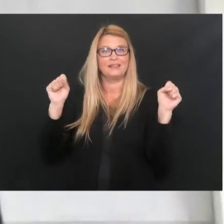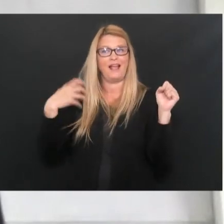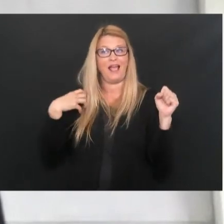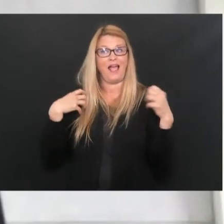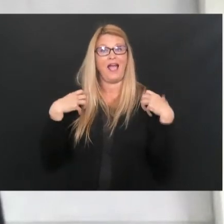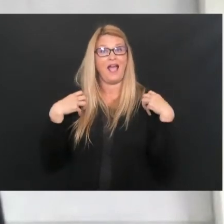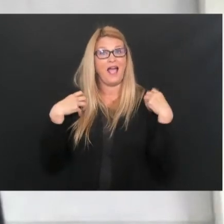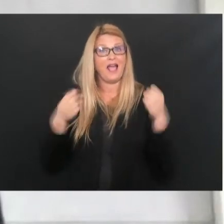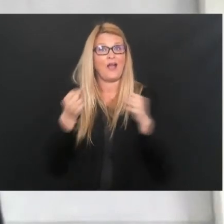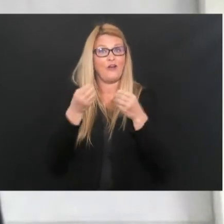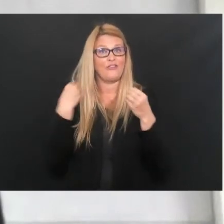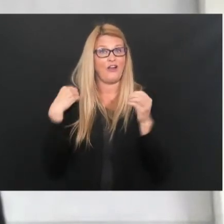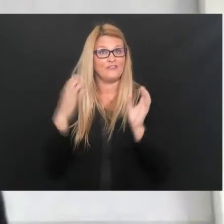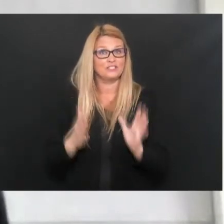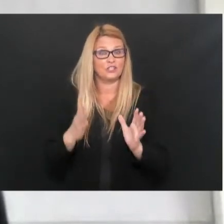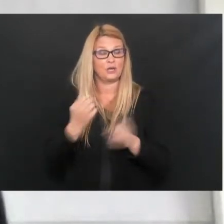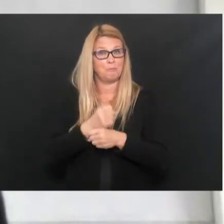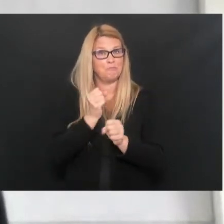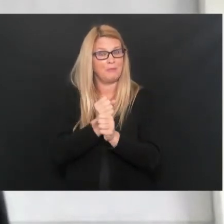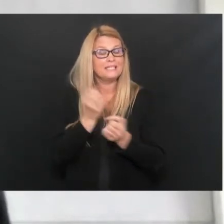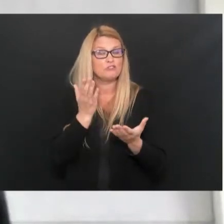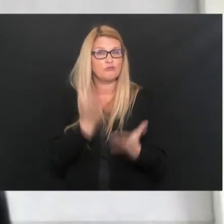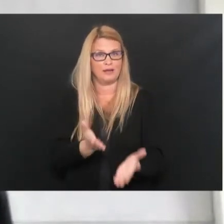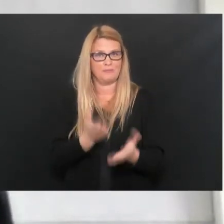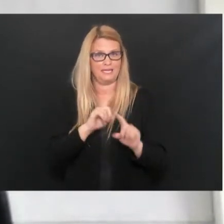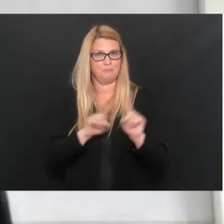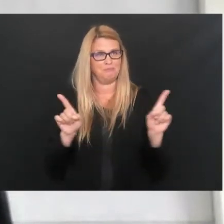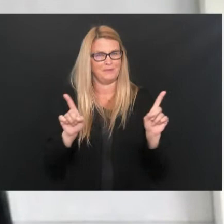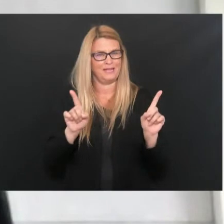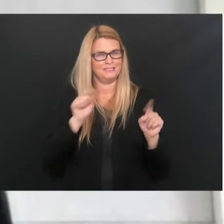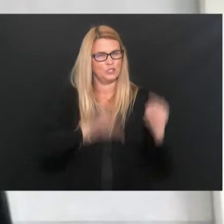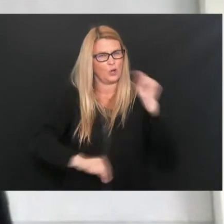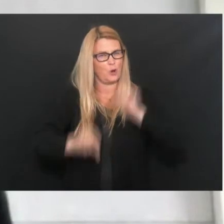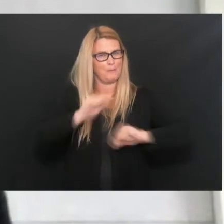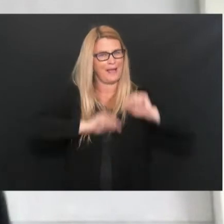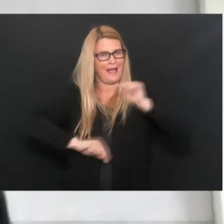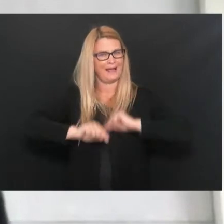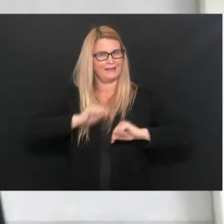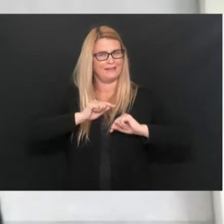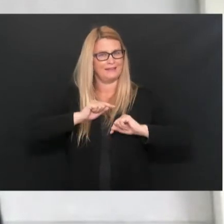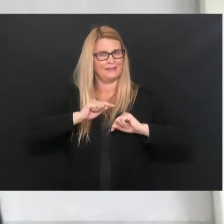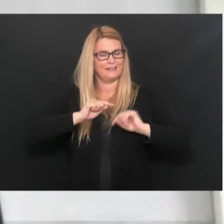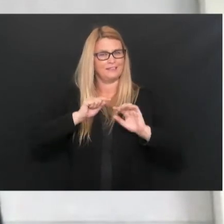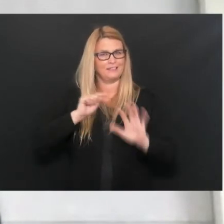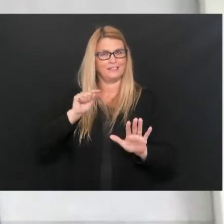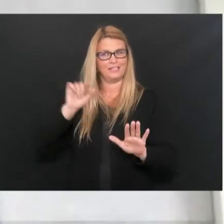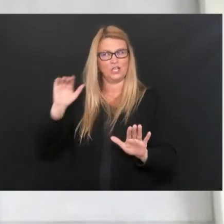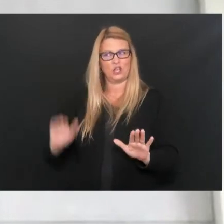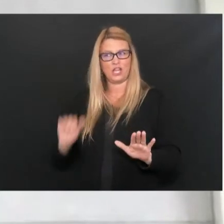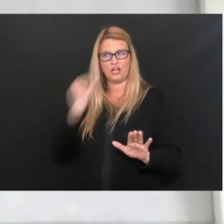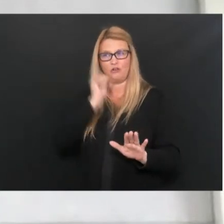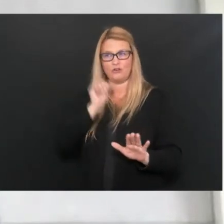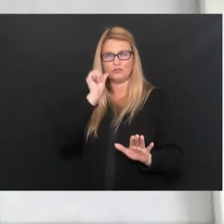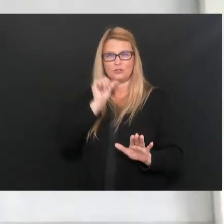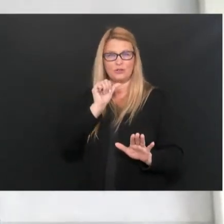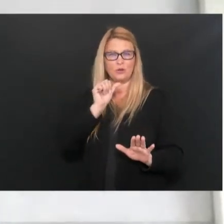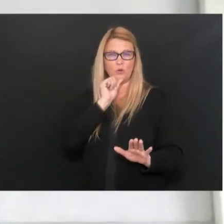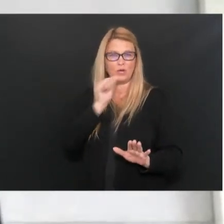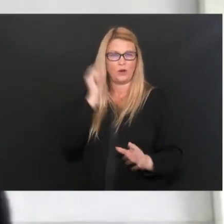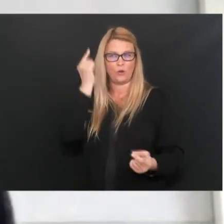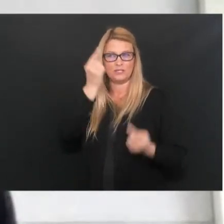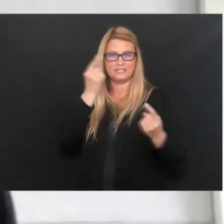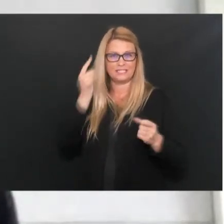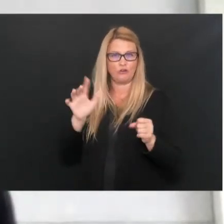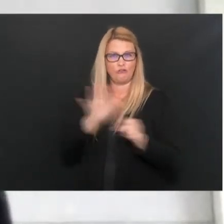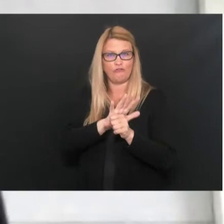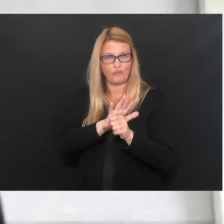does make those recommendations. But to go back a little bit, the girl you're mentioning, we don't consider full